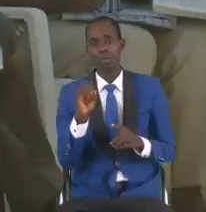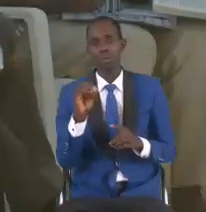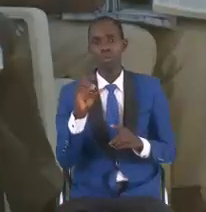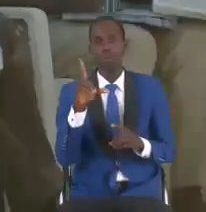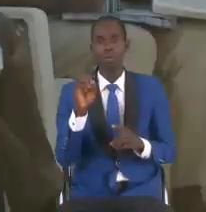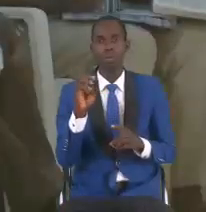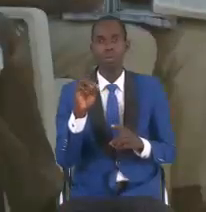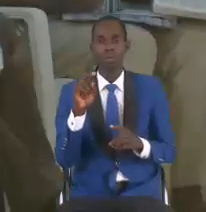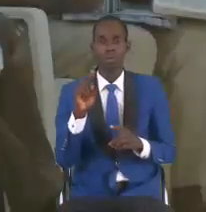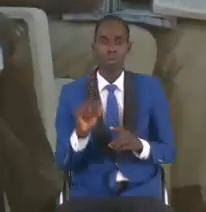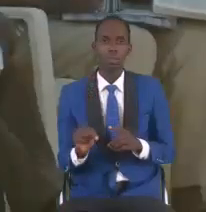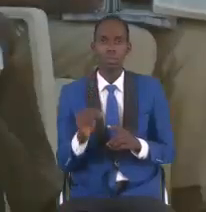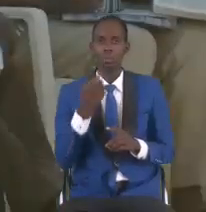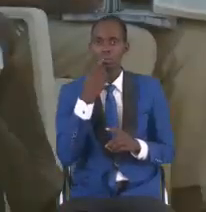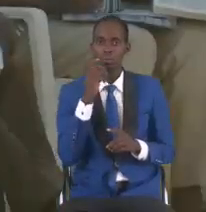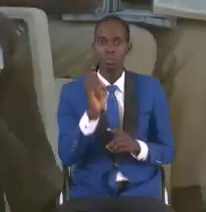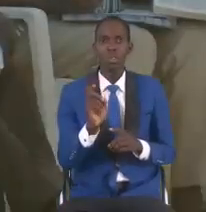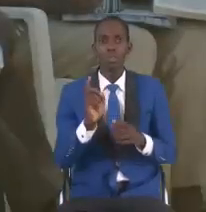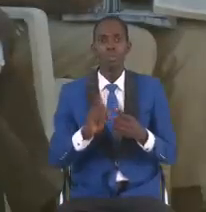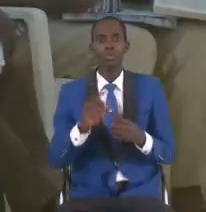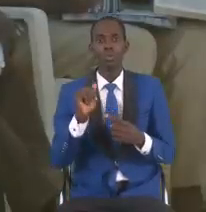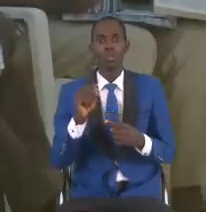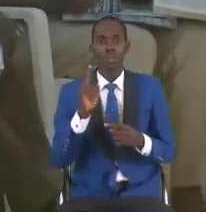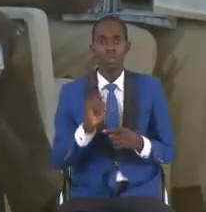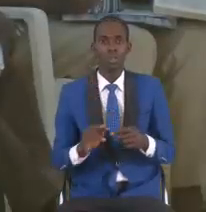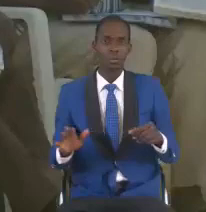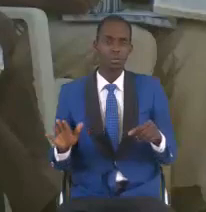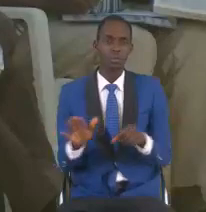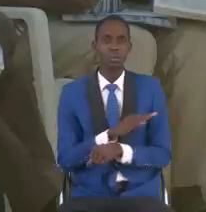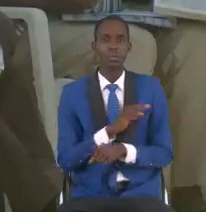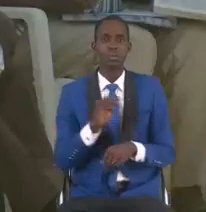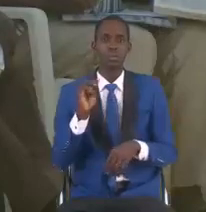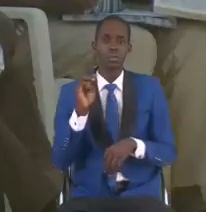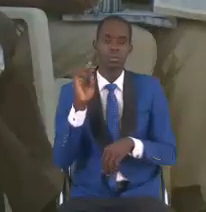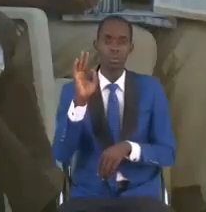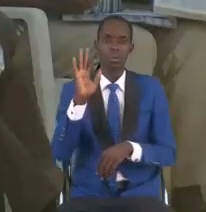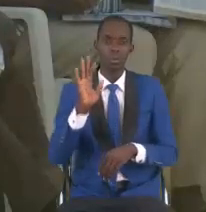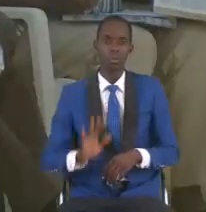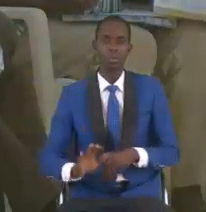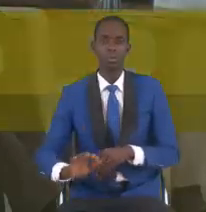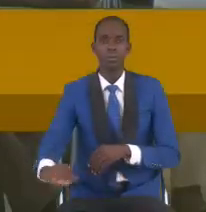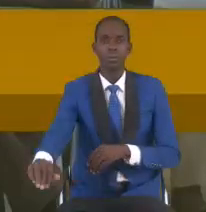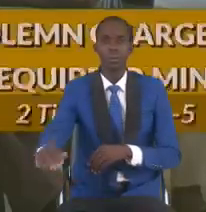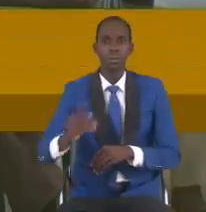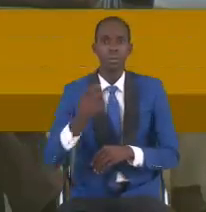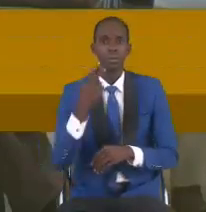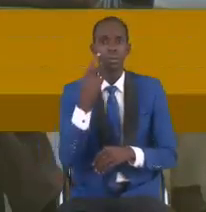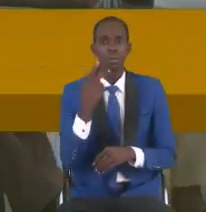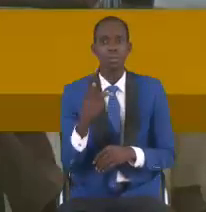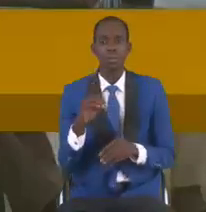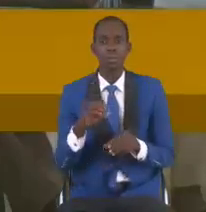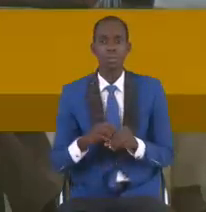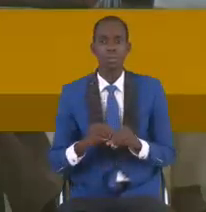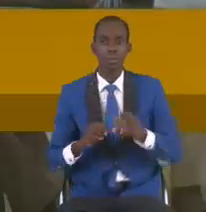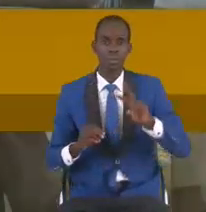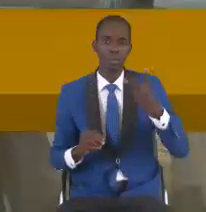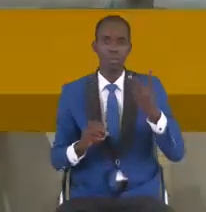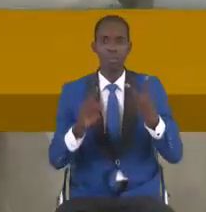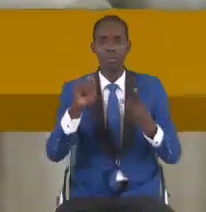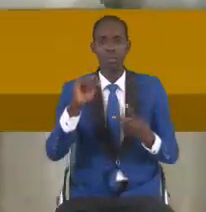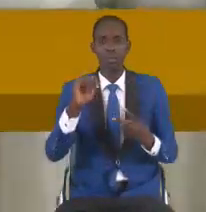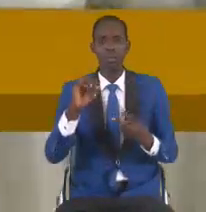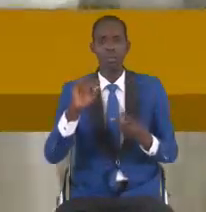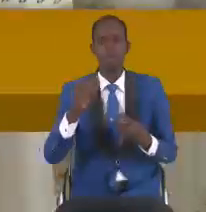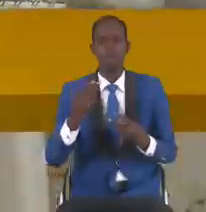an equipped minister. Look at 2 Timothy chapter 4 again, verse 1. It says,